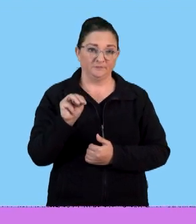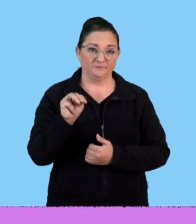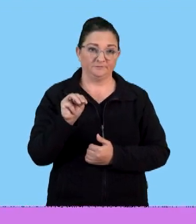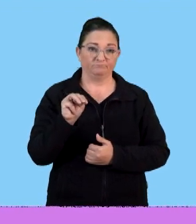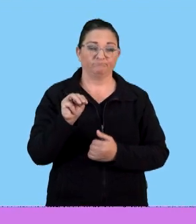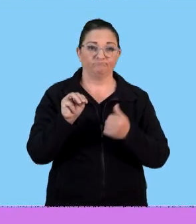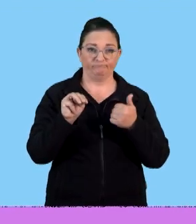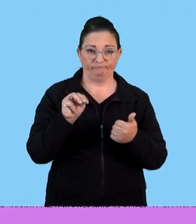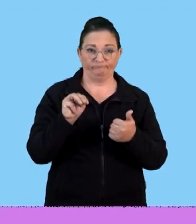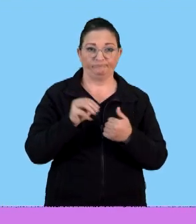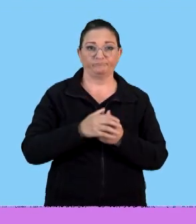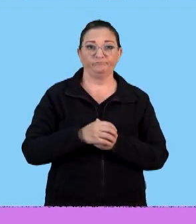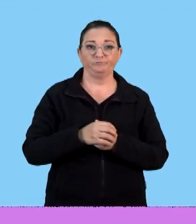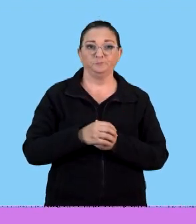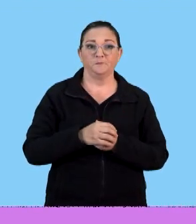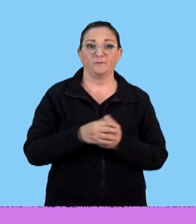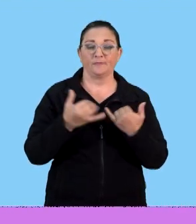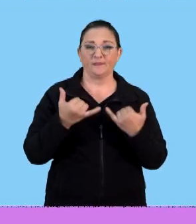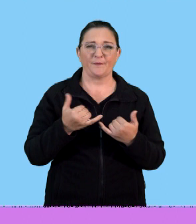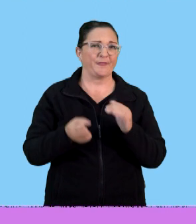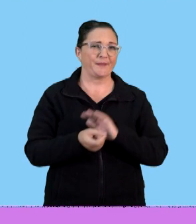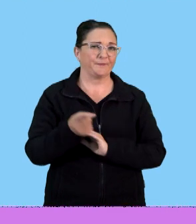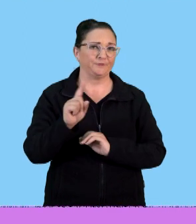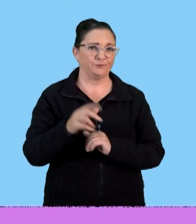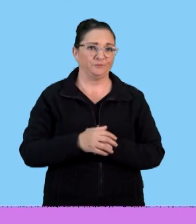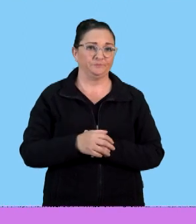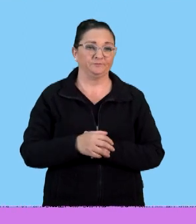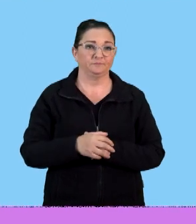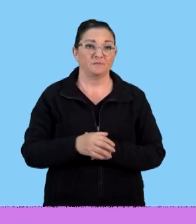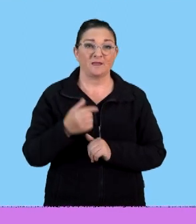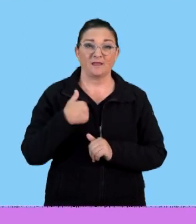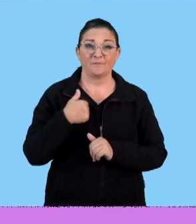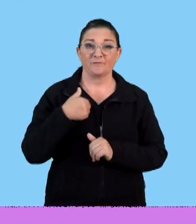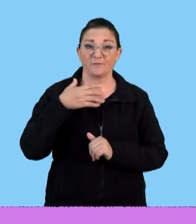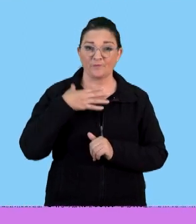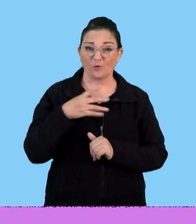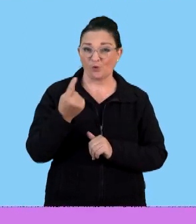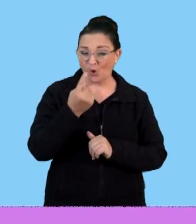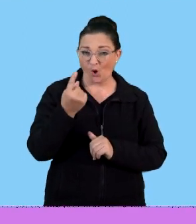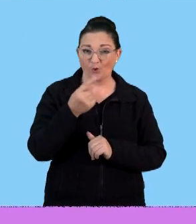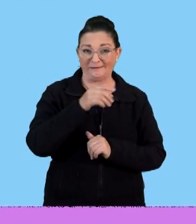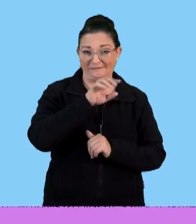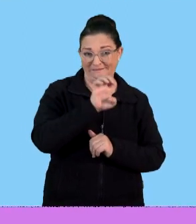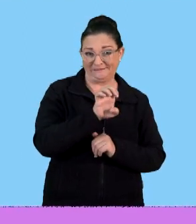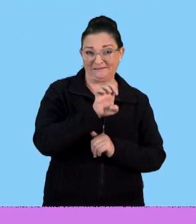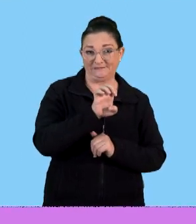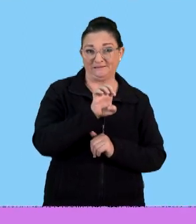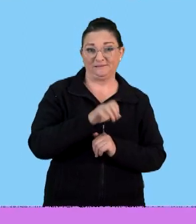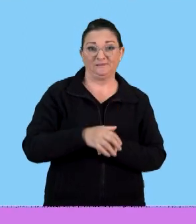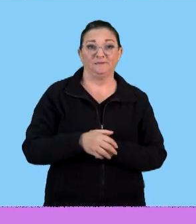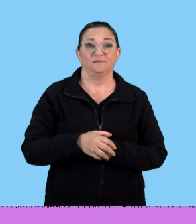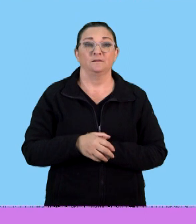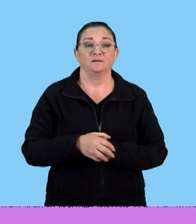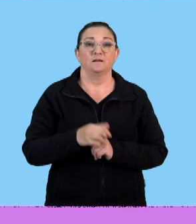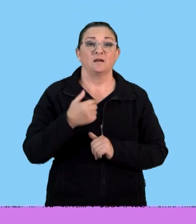2,485 millimeters, right? And what will happen now? Since I'm looking for this here,